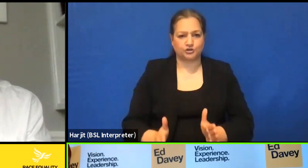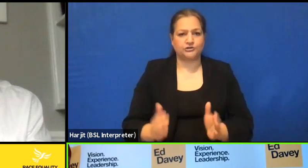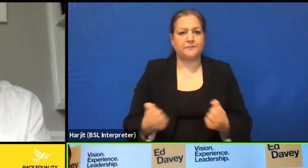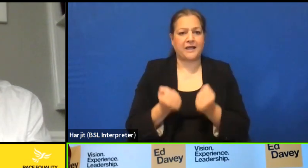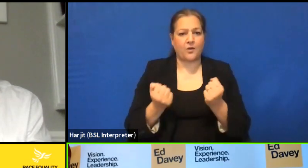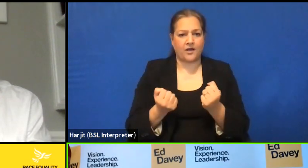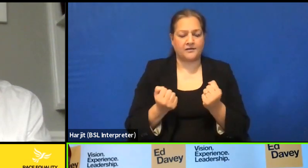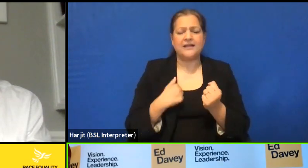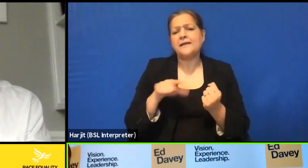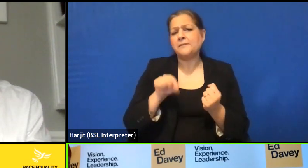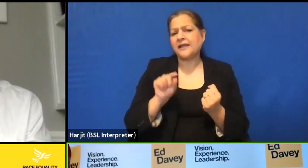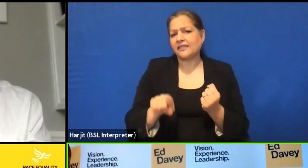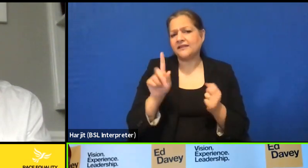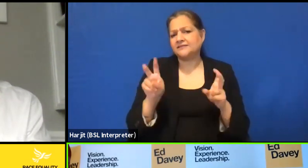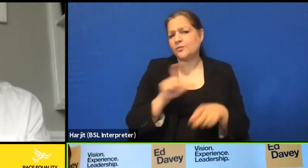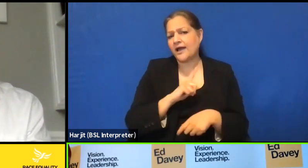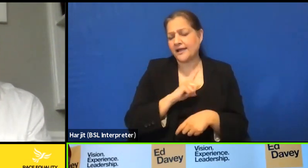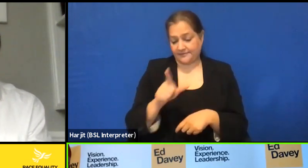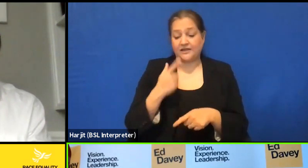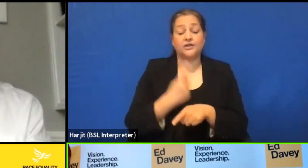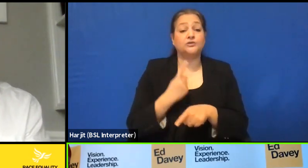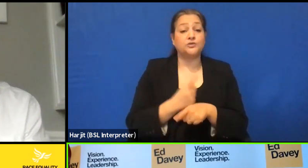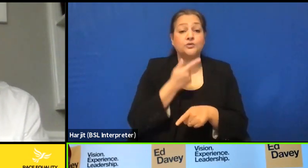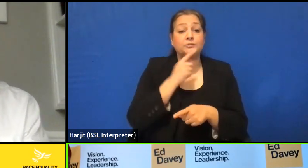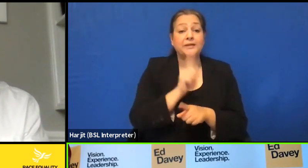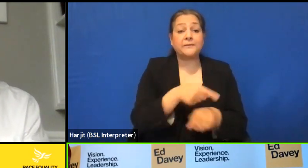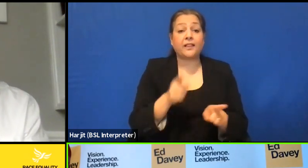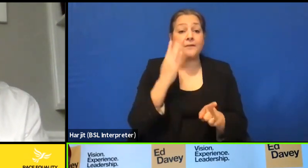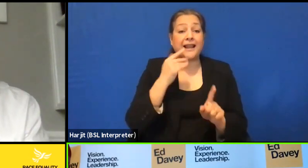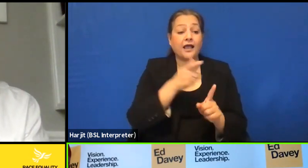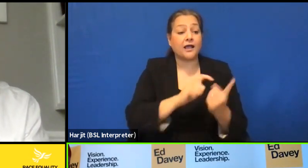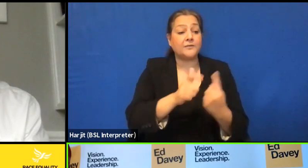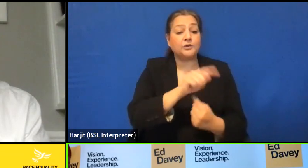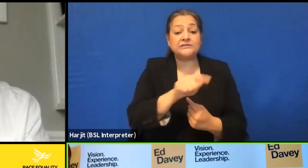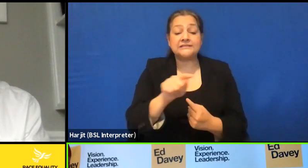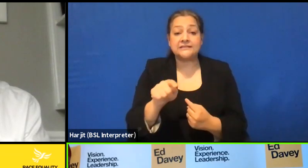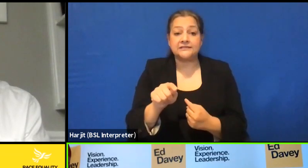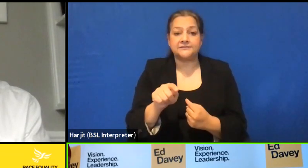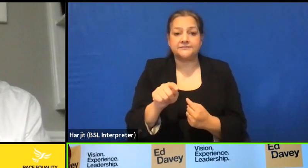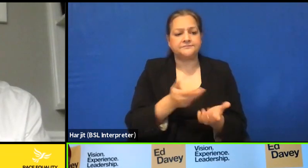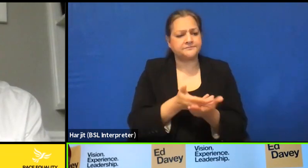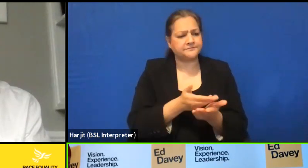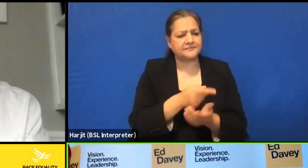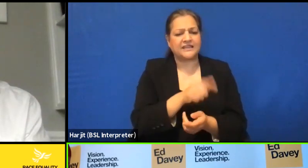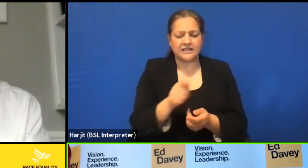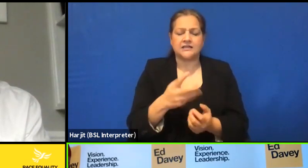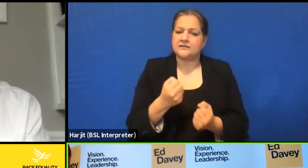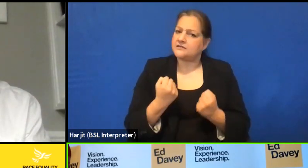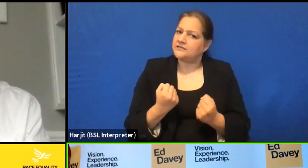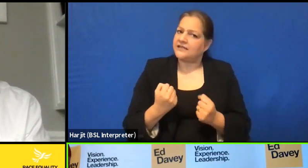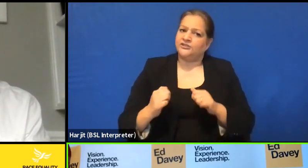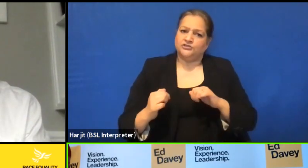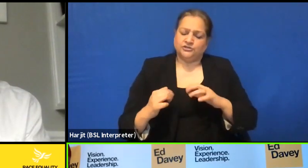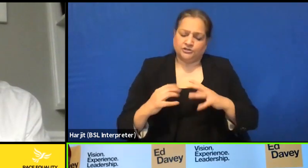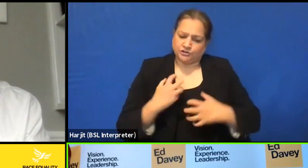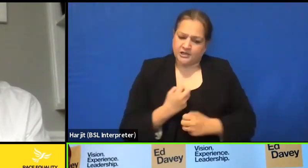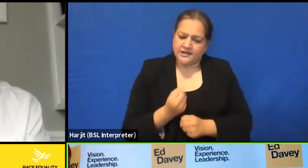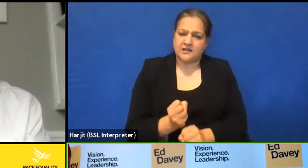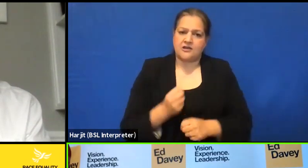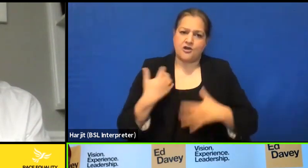because when I've talked to people in the Black community, it's the one thing that creates tension and hurt, and they feel is a